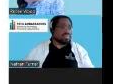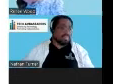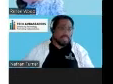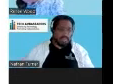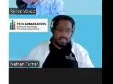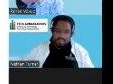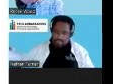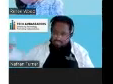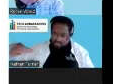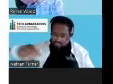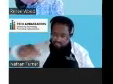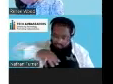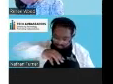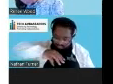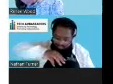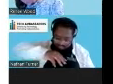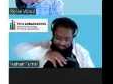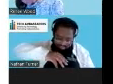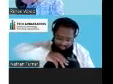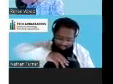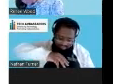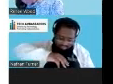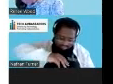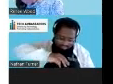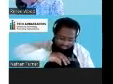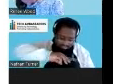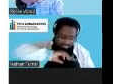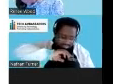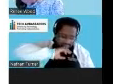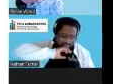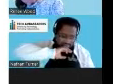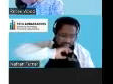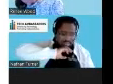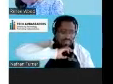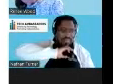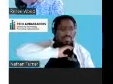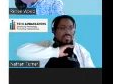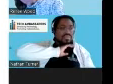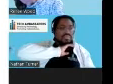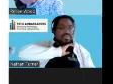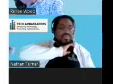that is really interesting. So I'm going to share these results.